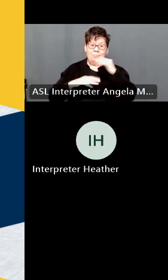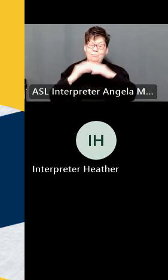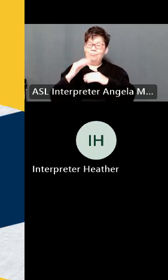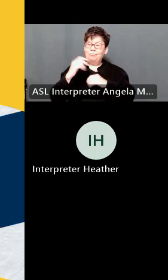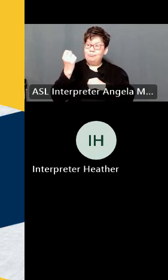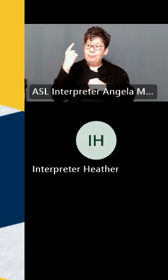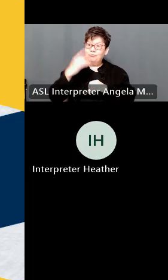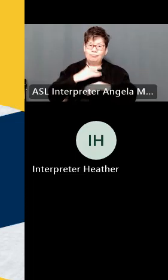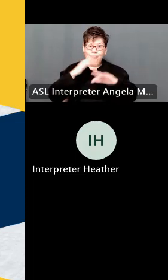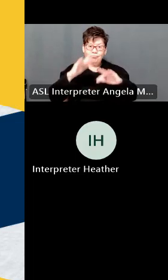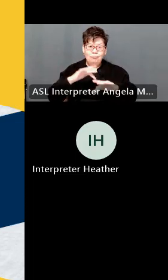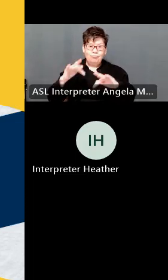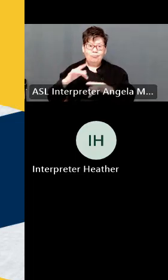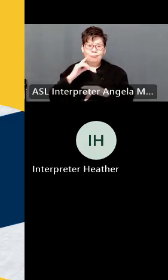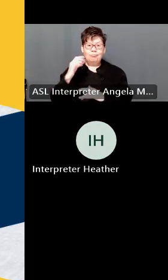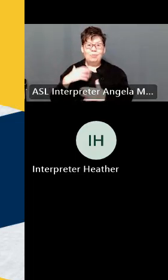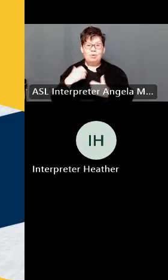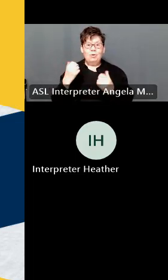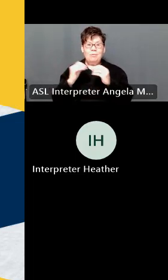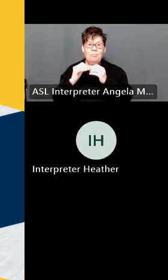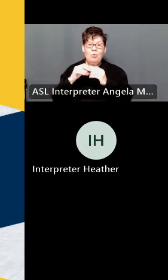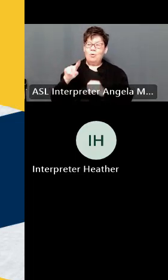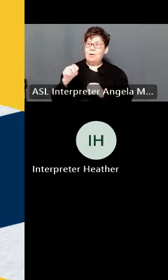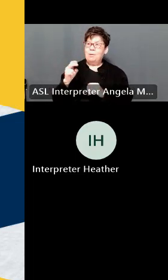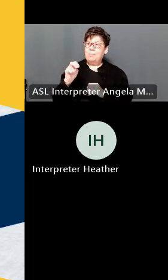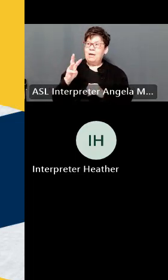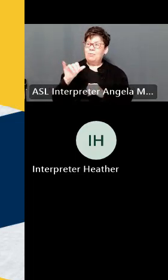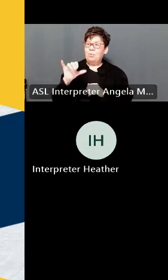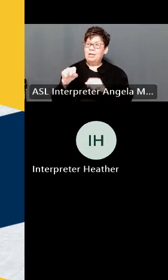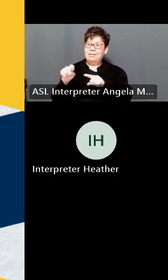so more people feel supported seeking help.